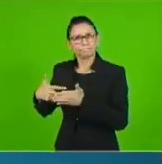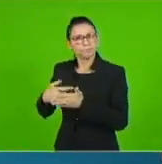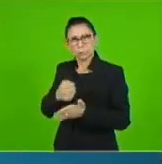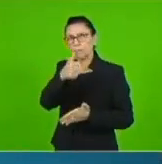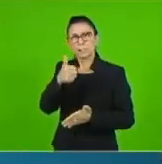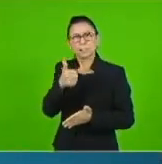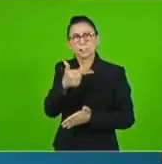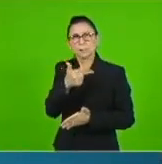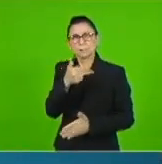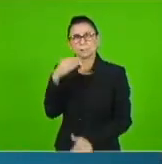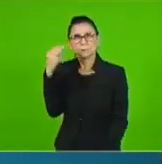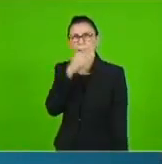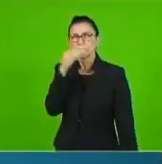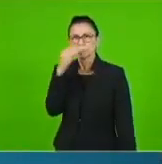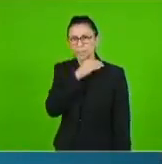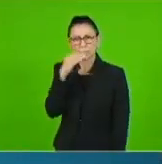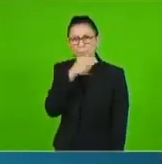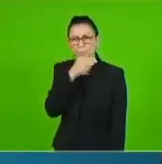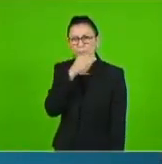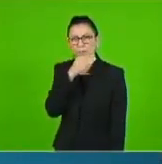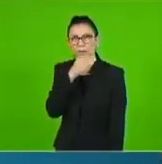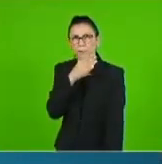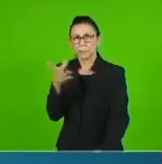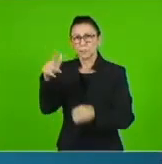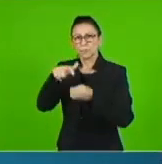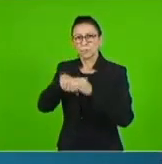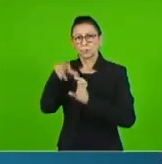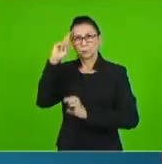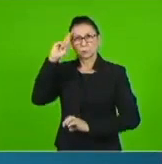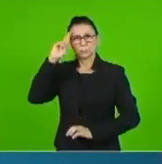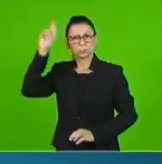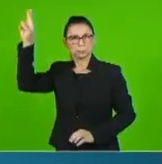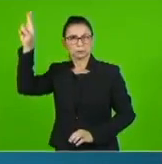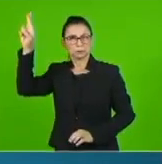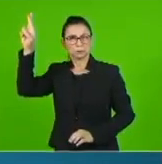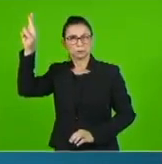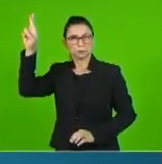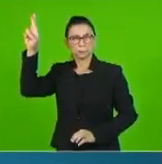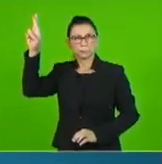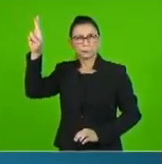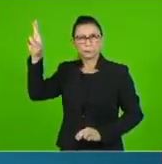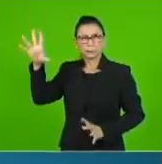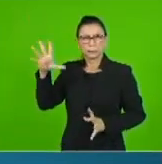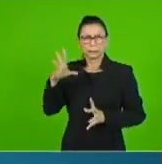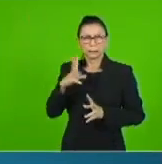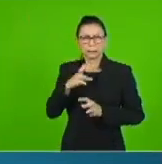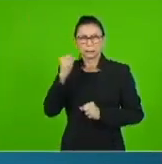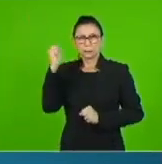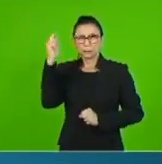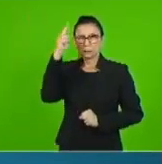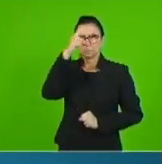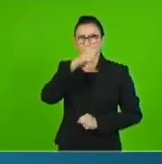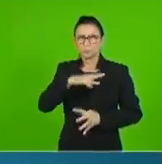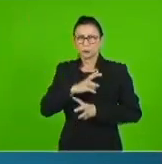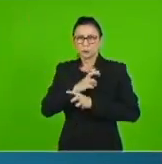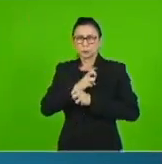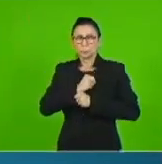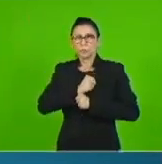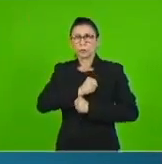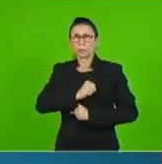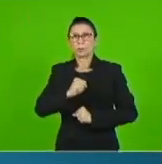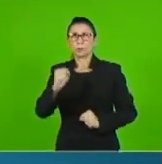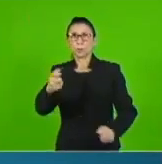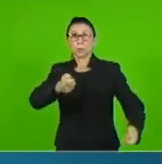coming near, and is hastening quickly the voice of the Lord. Bitterly